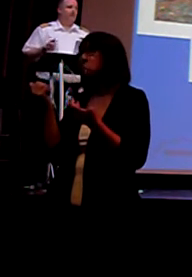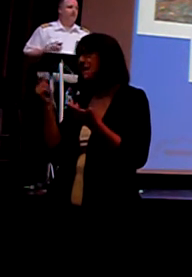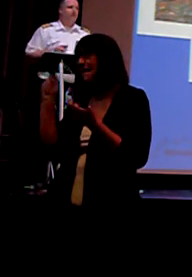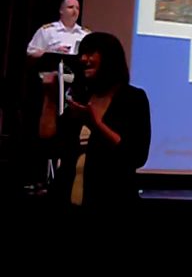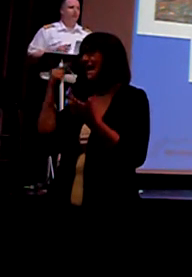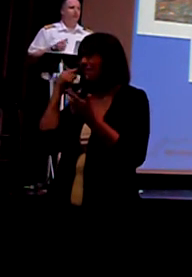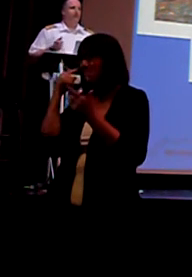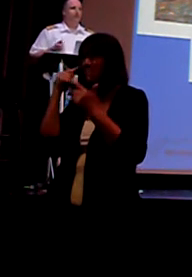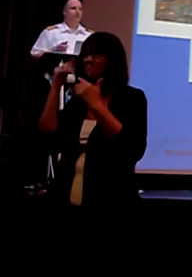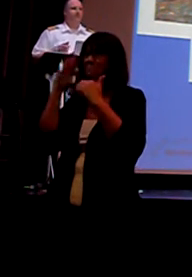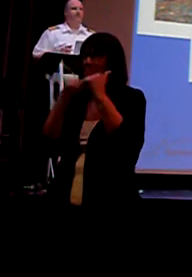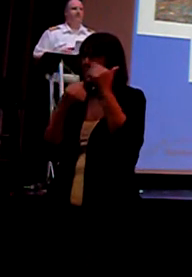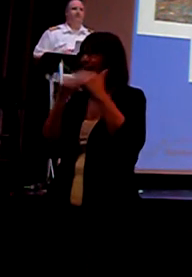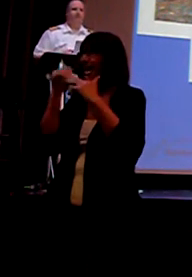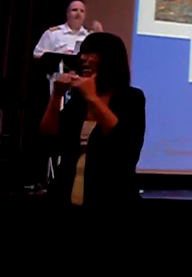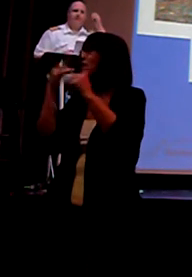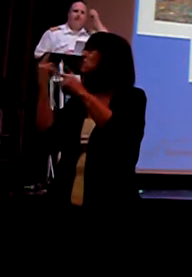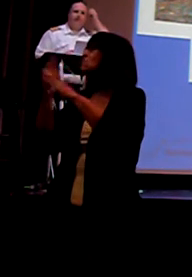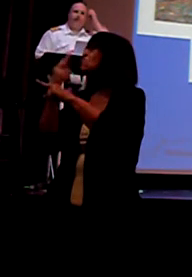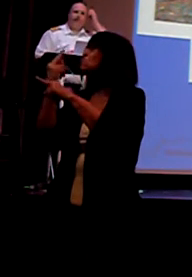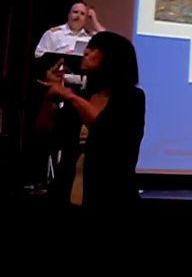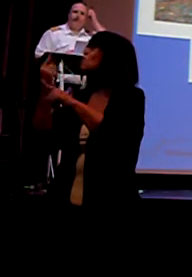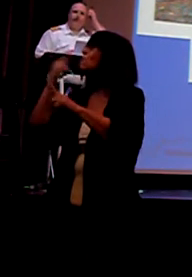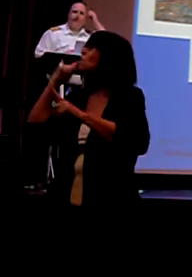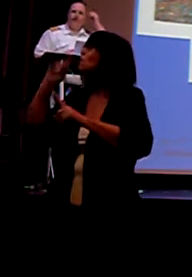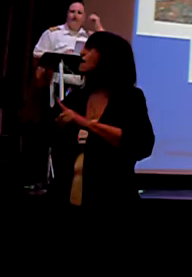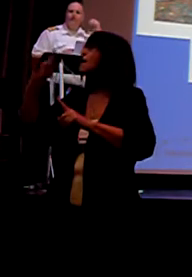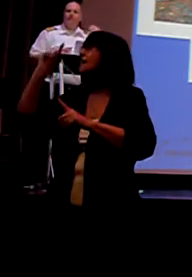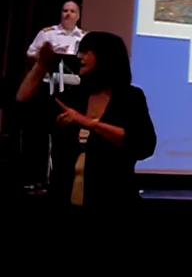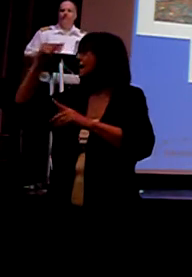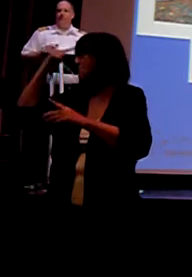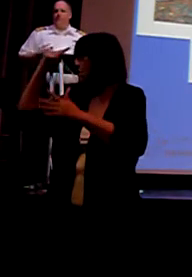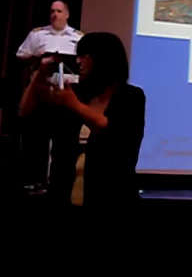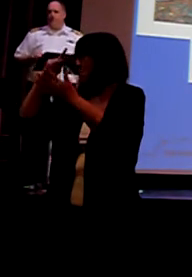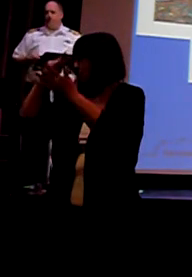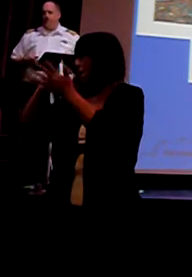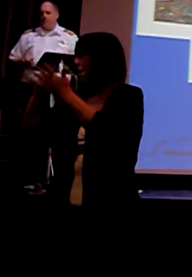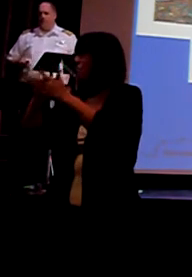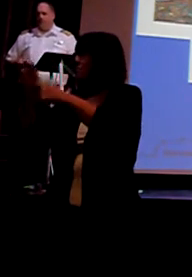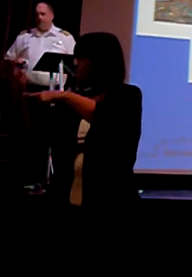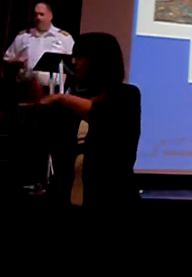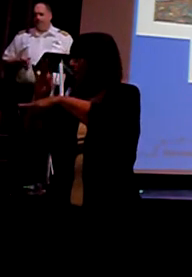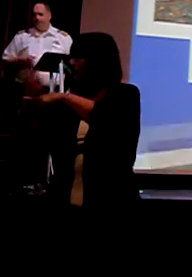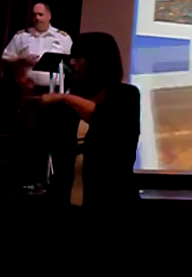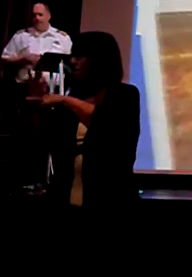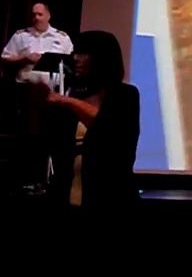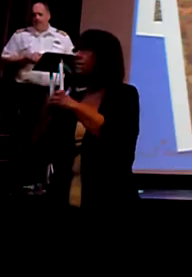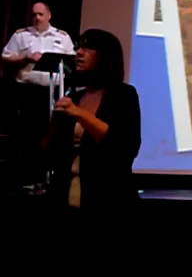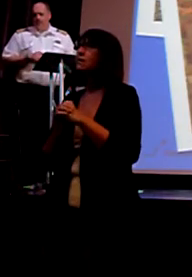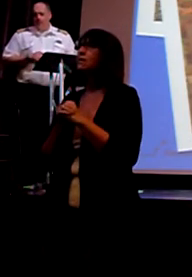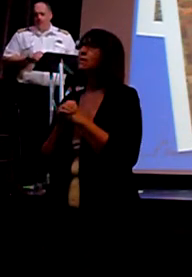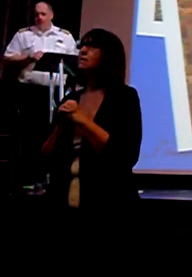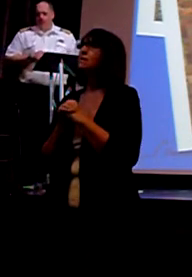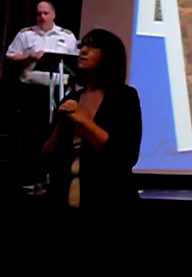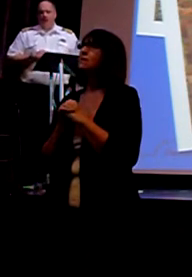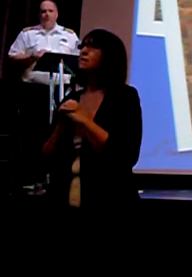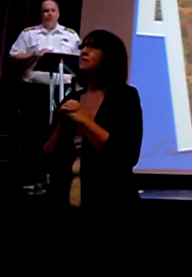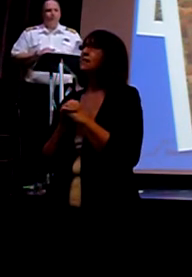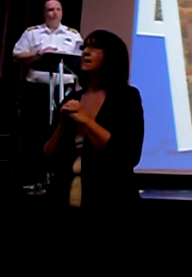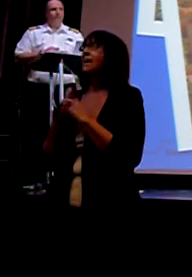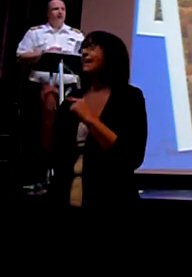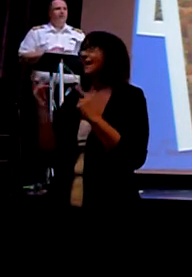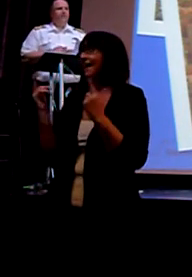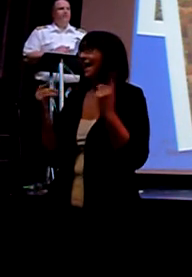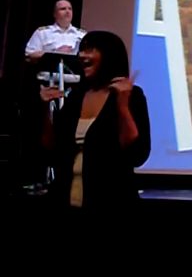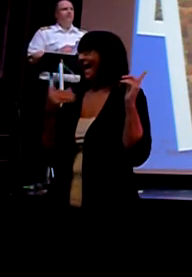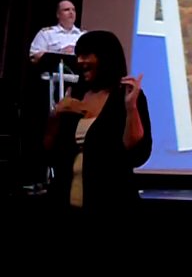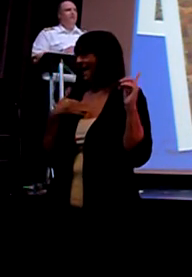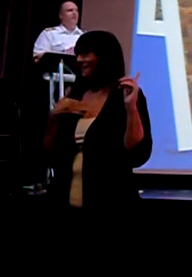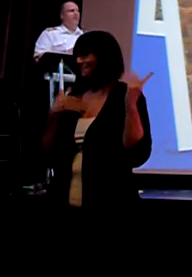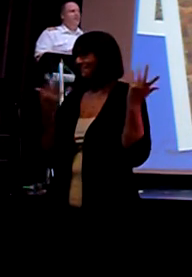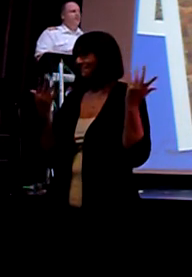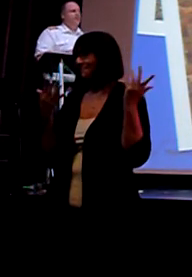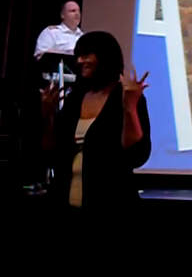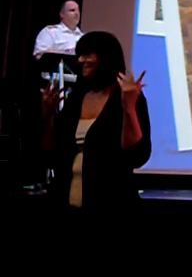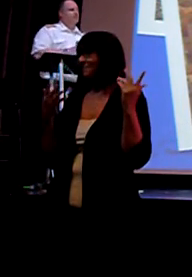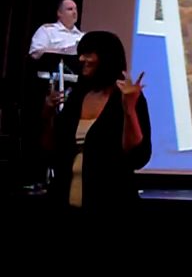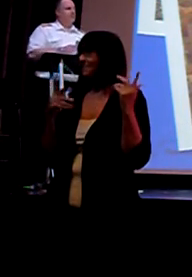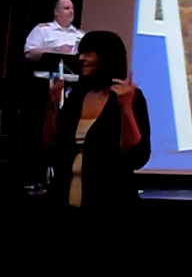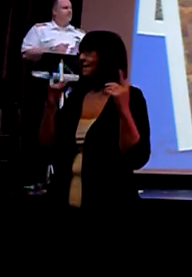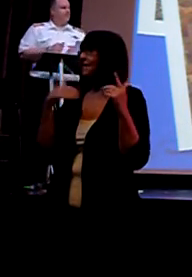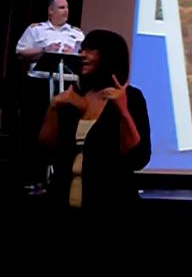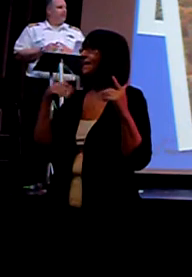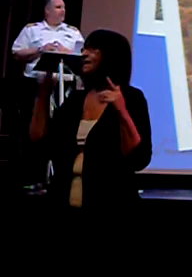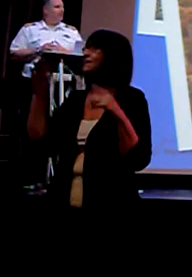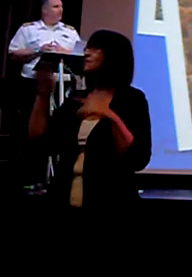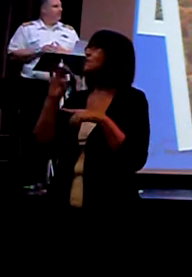buildings, or they use them for governmental functions. And here, of course, we have the Vatican, which